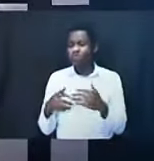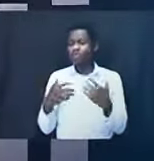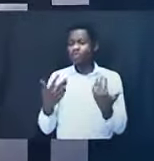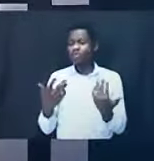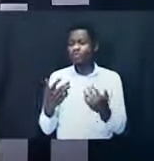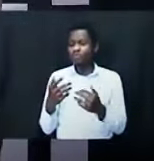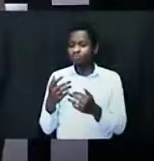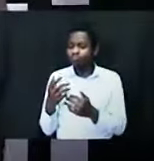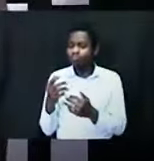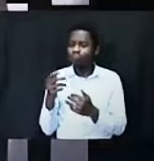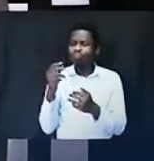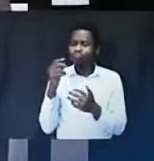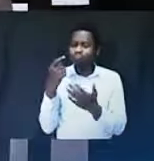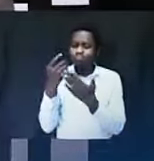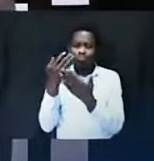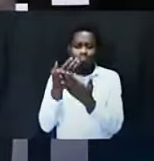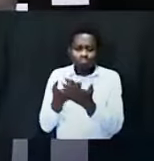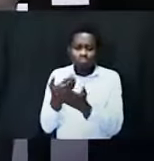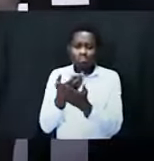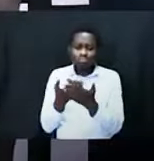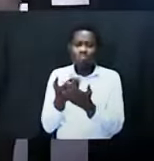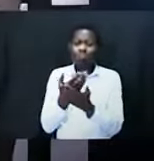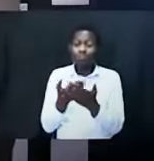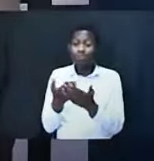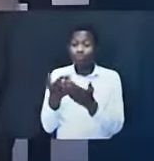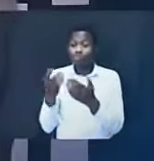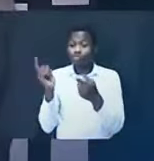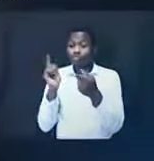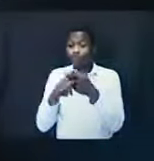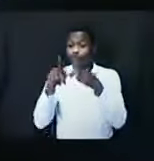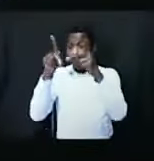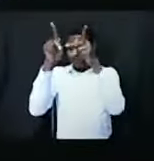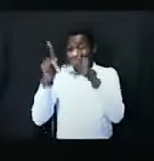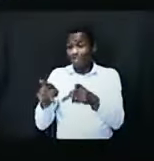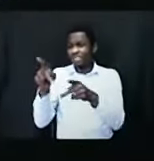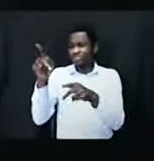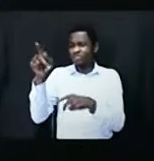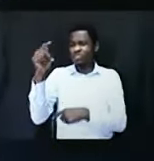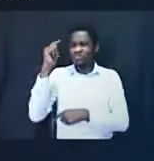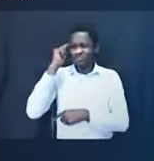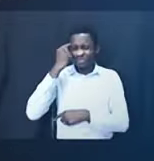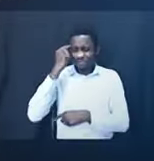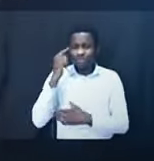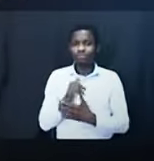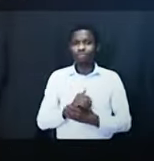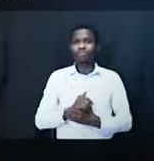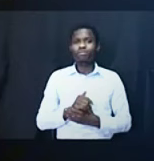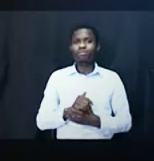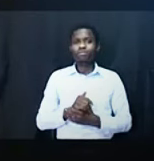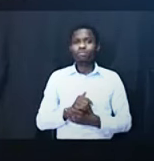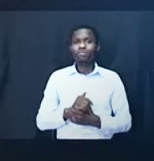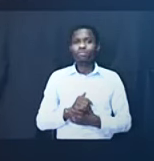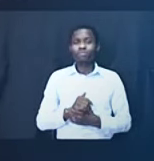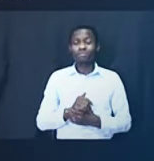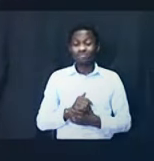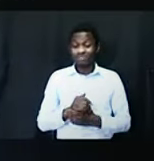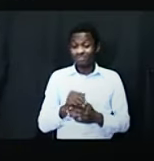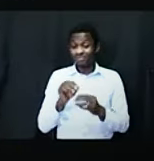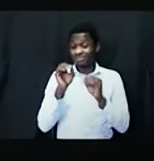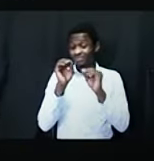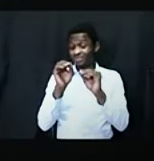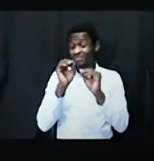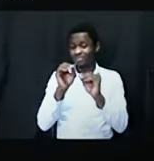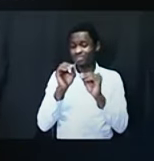senses. Now, hold that one closely. That teaching is an appeal to the human